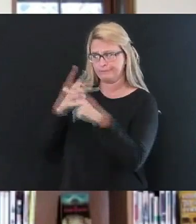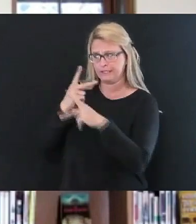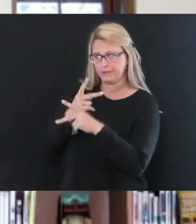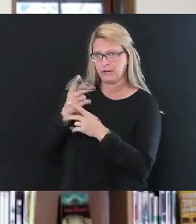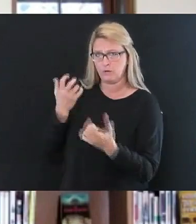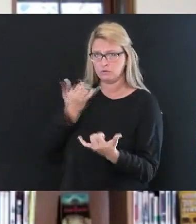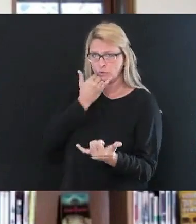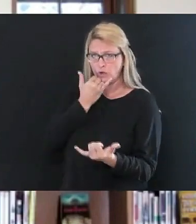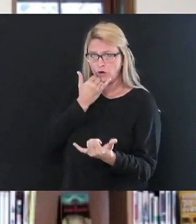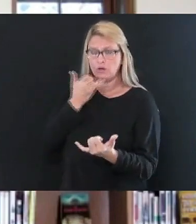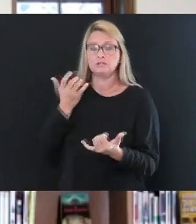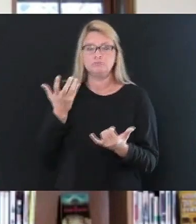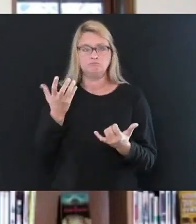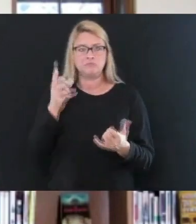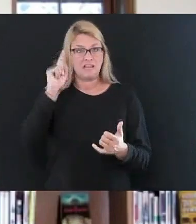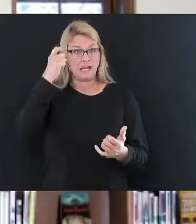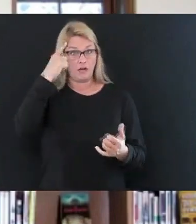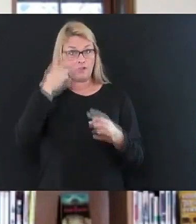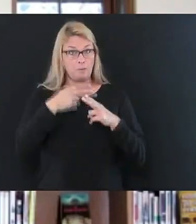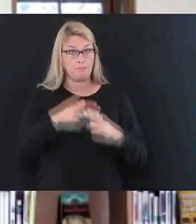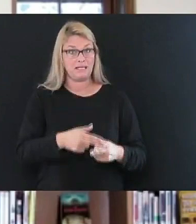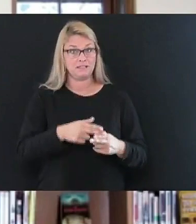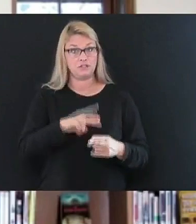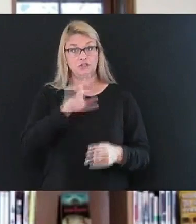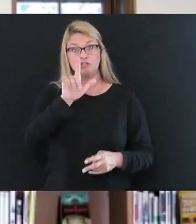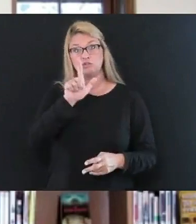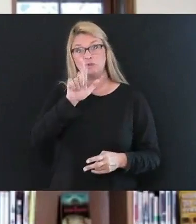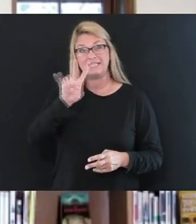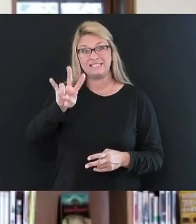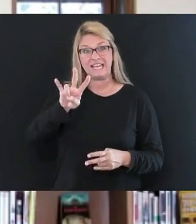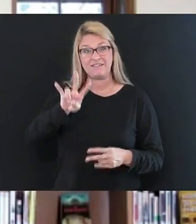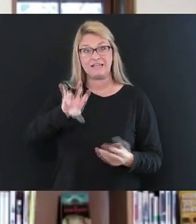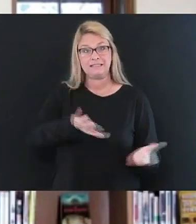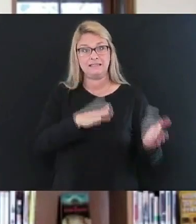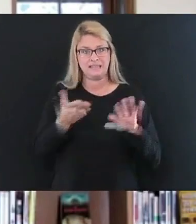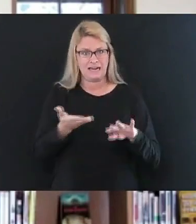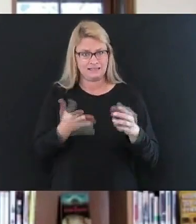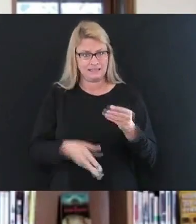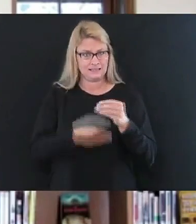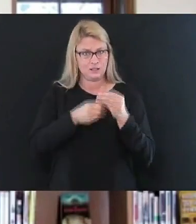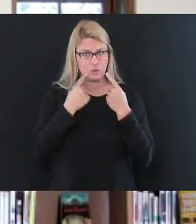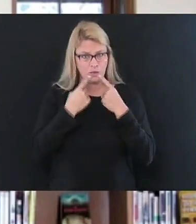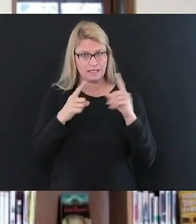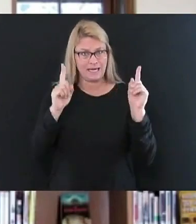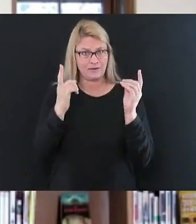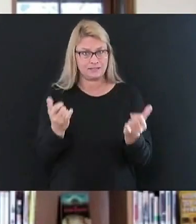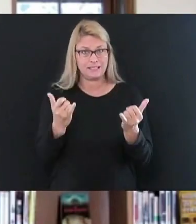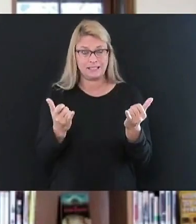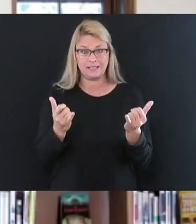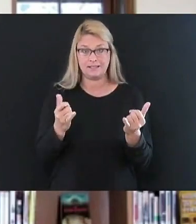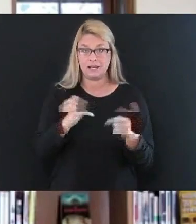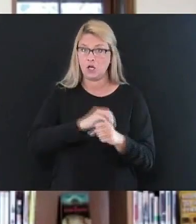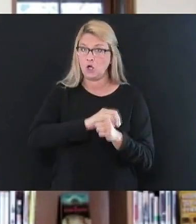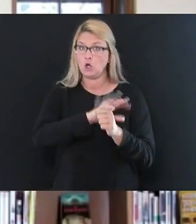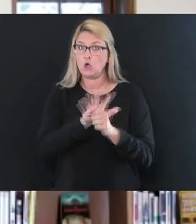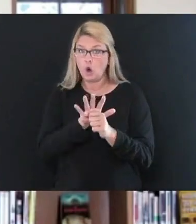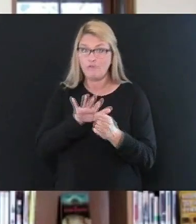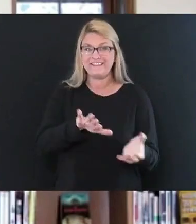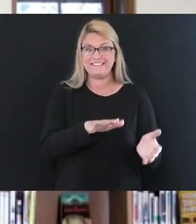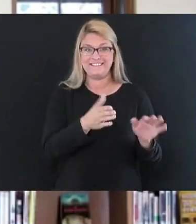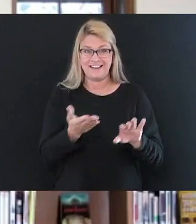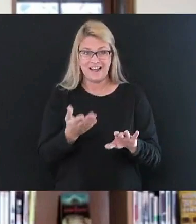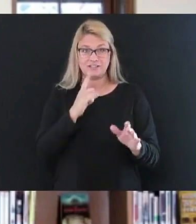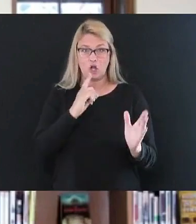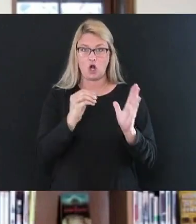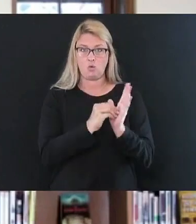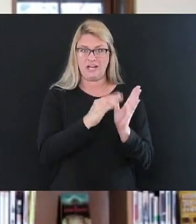Also, the Governor mentioned about an additional 27 COVID-related deaths. COVID-19 related deaths are reported